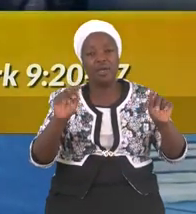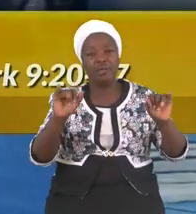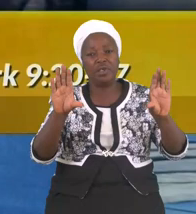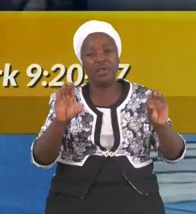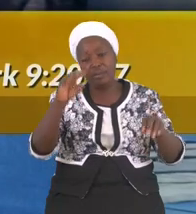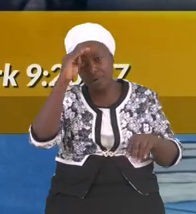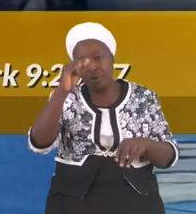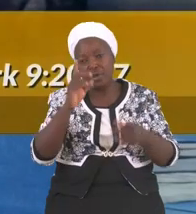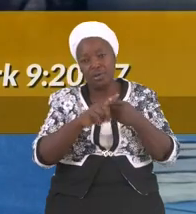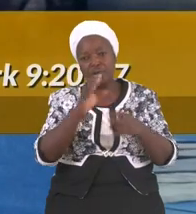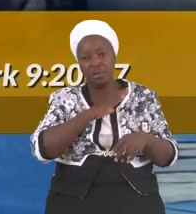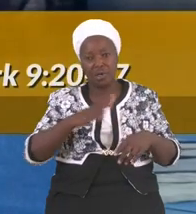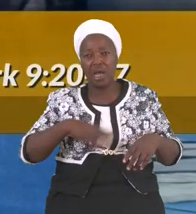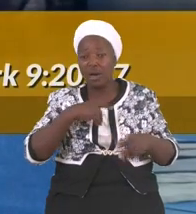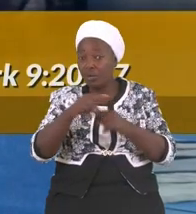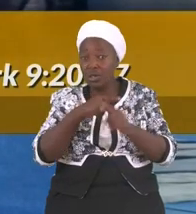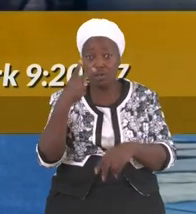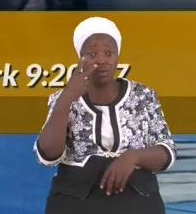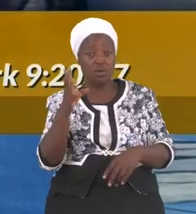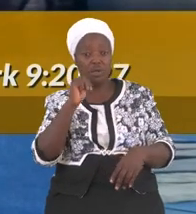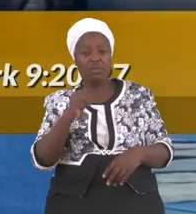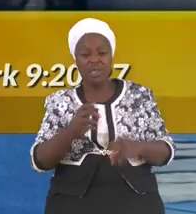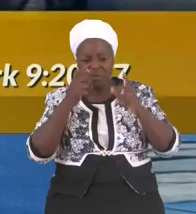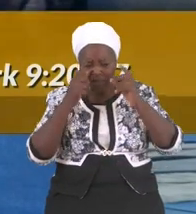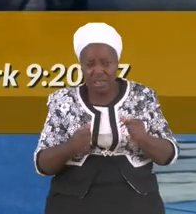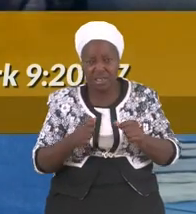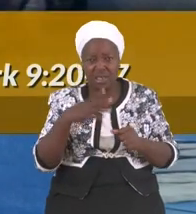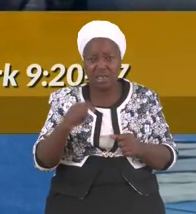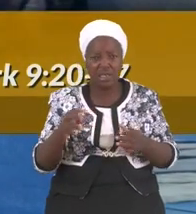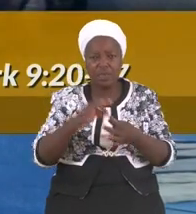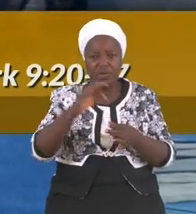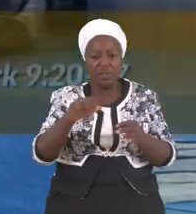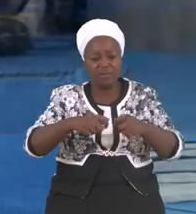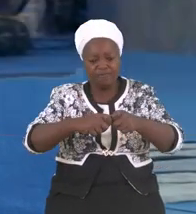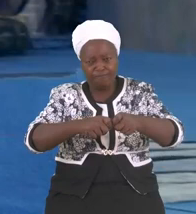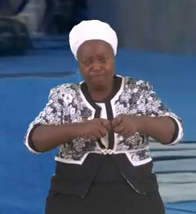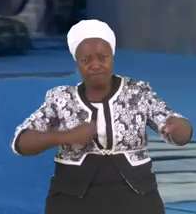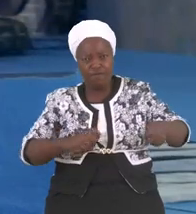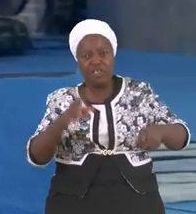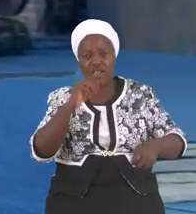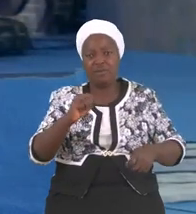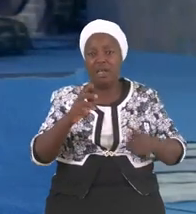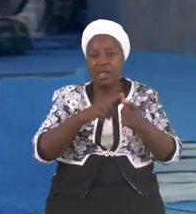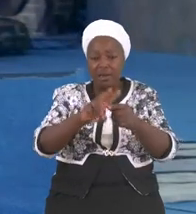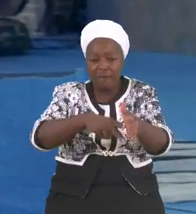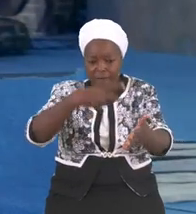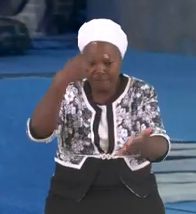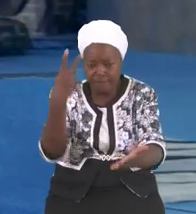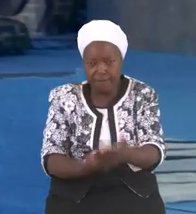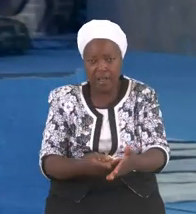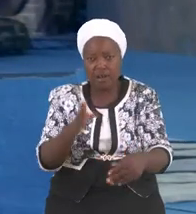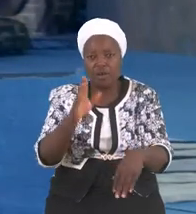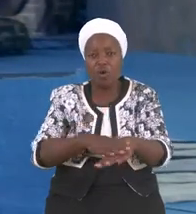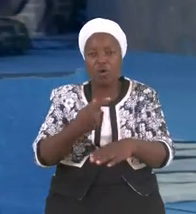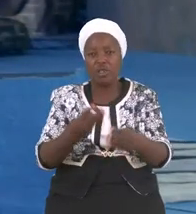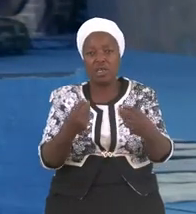he saw him, straightway the spirit cheered him. and he fell on the ground and